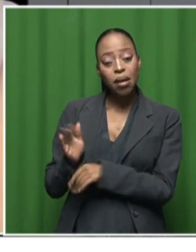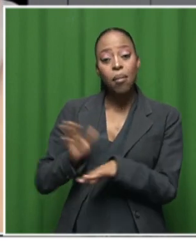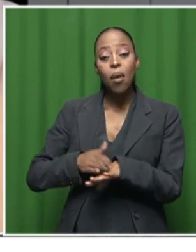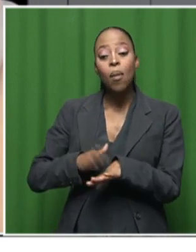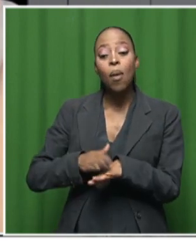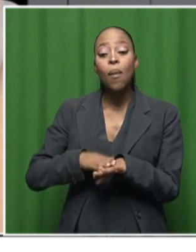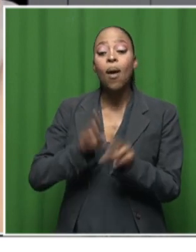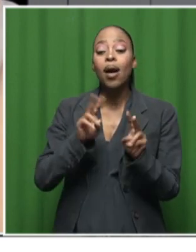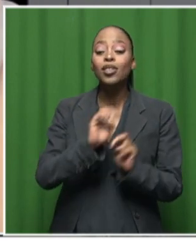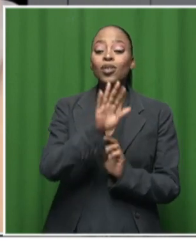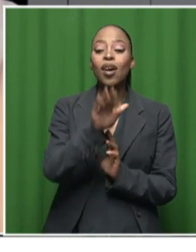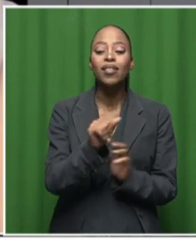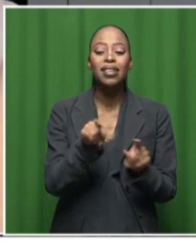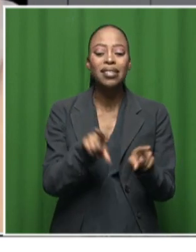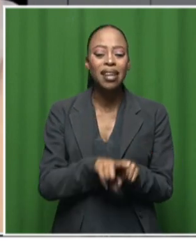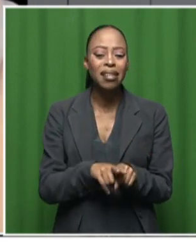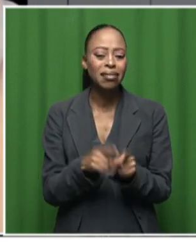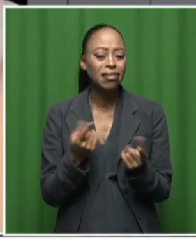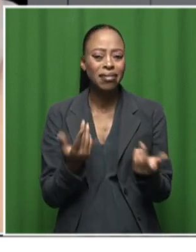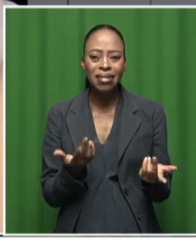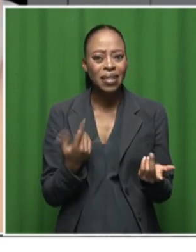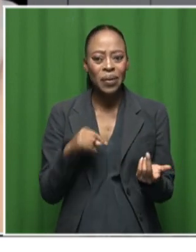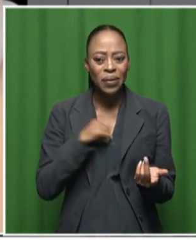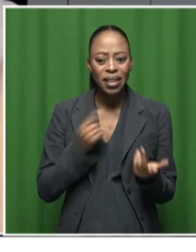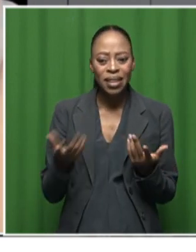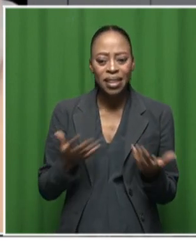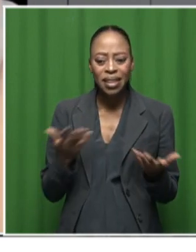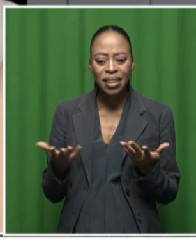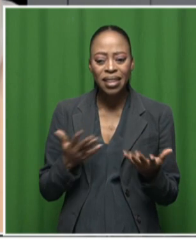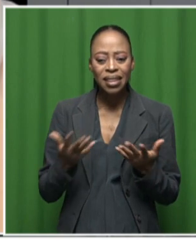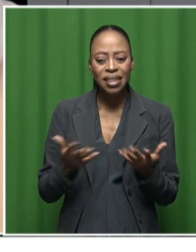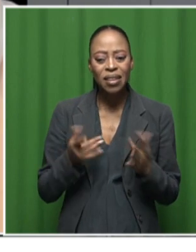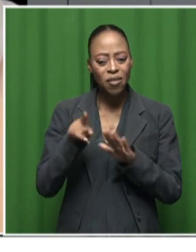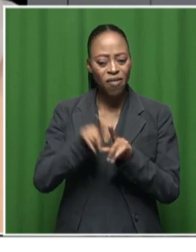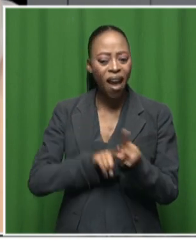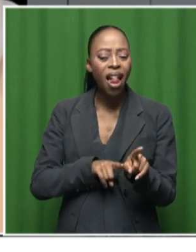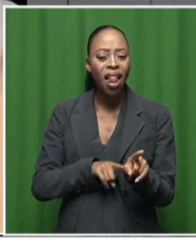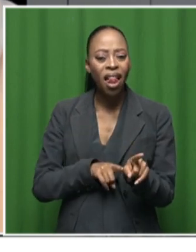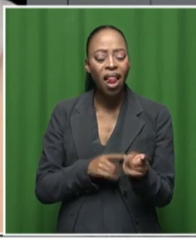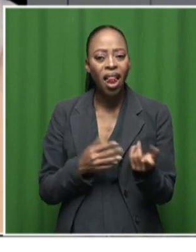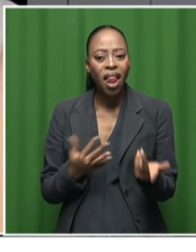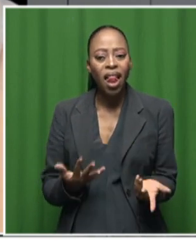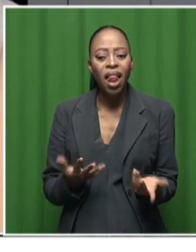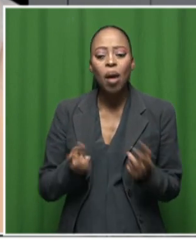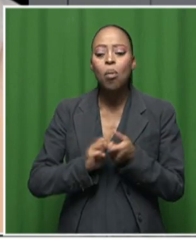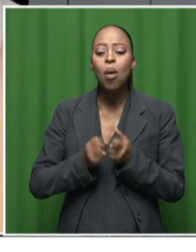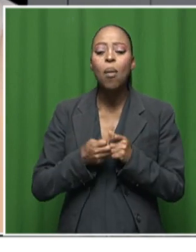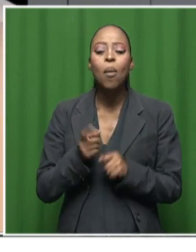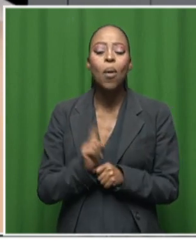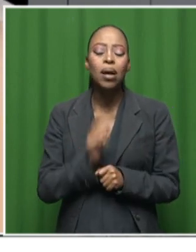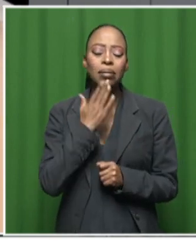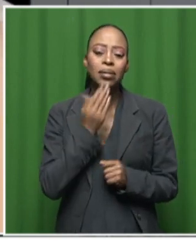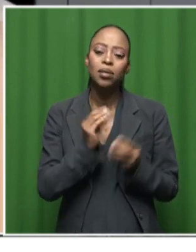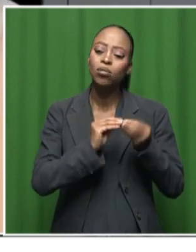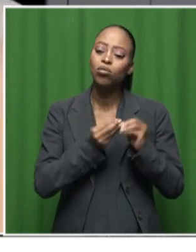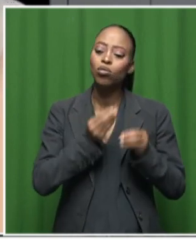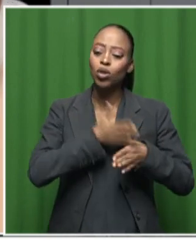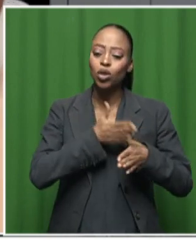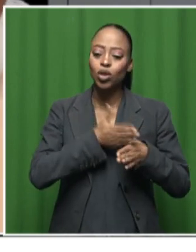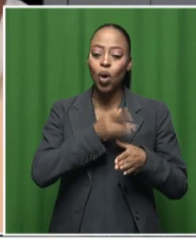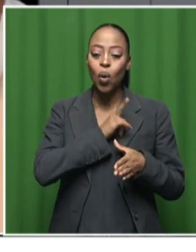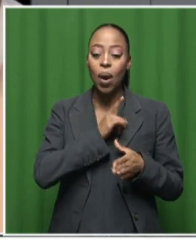also on the African continent, I mean, we're faring absolutely dismally. What is the problem with creating jobs?